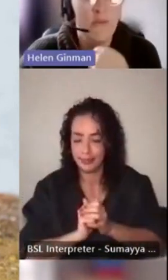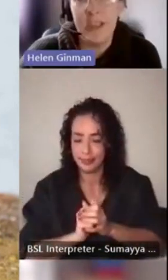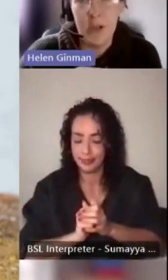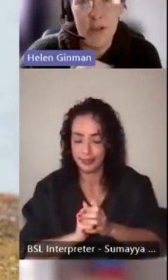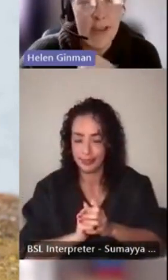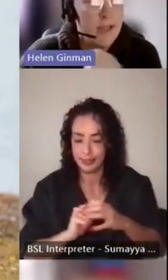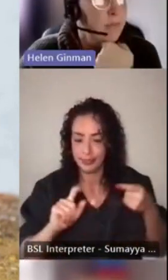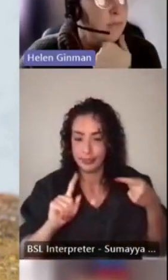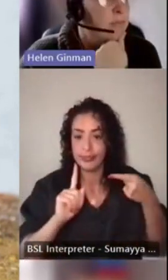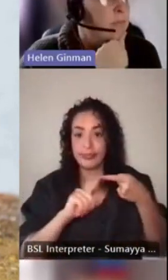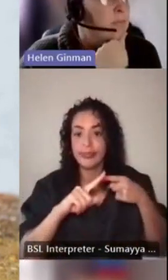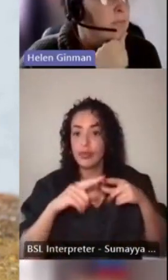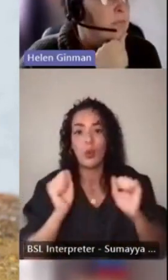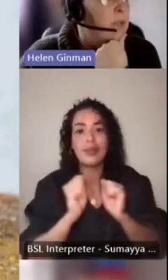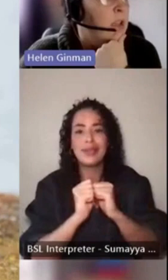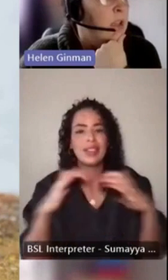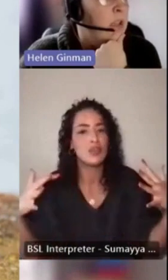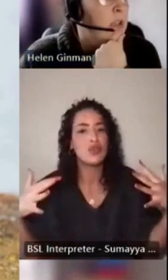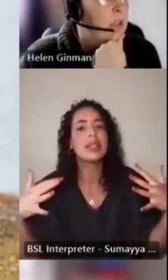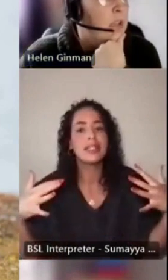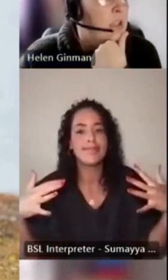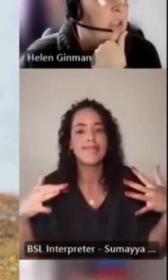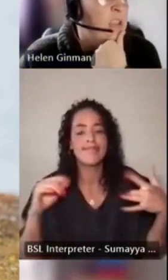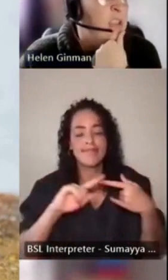we have disagreeing,